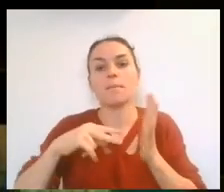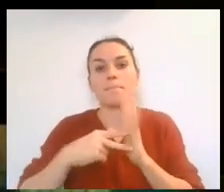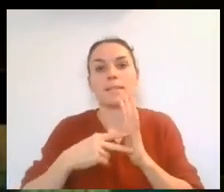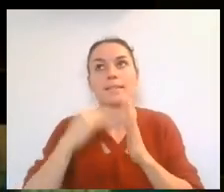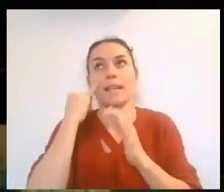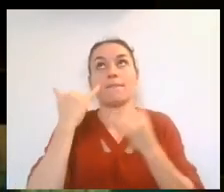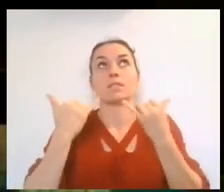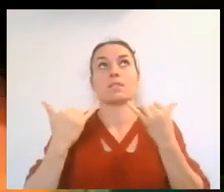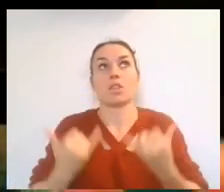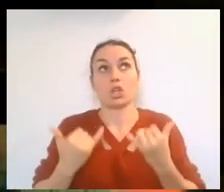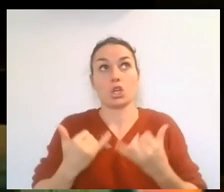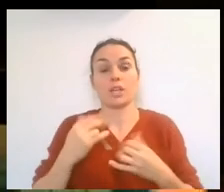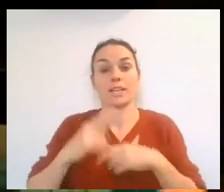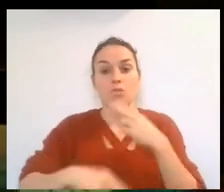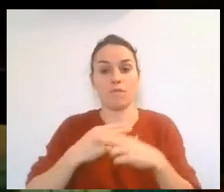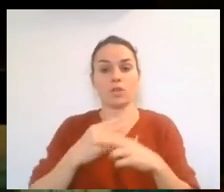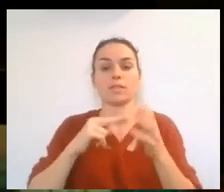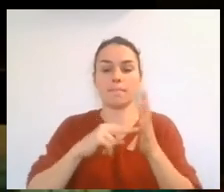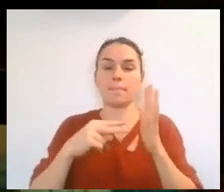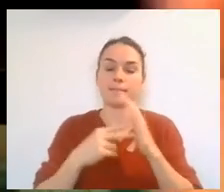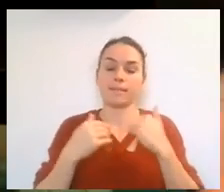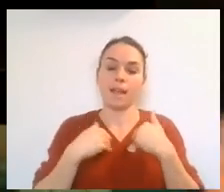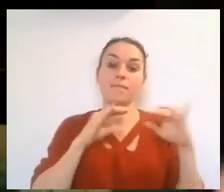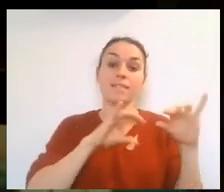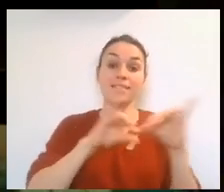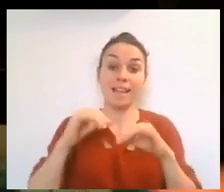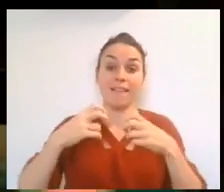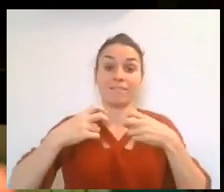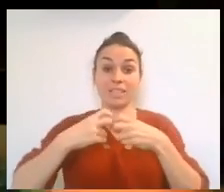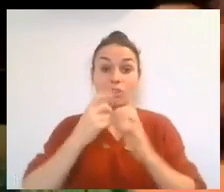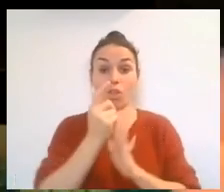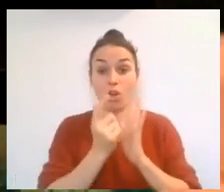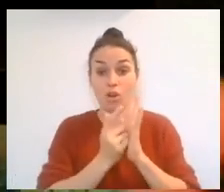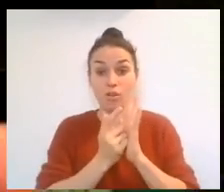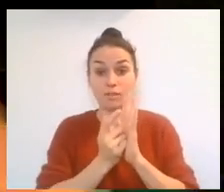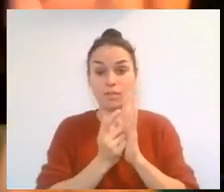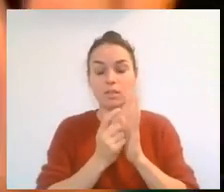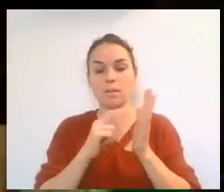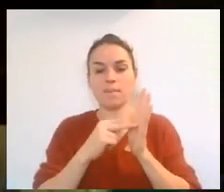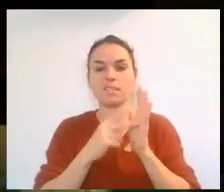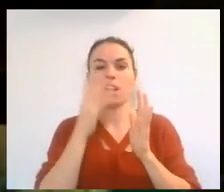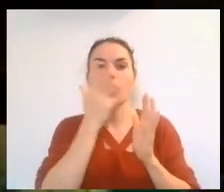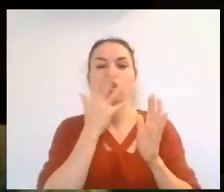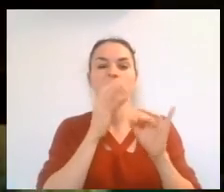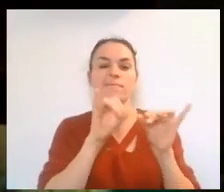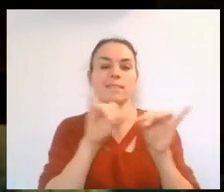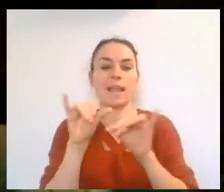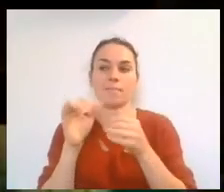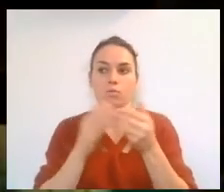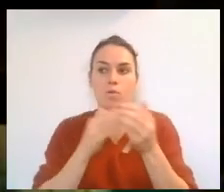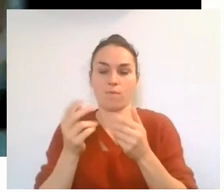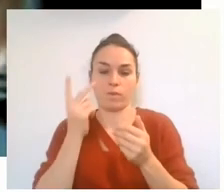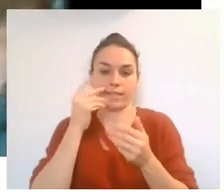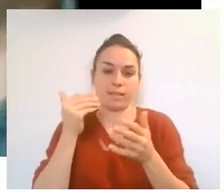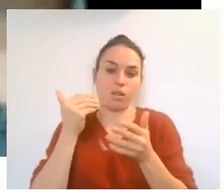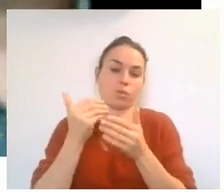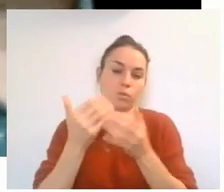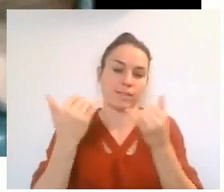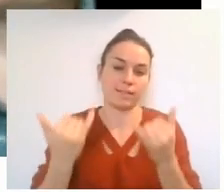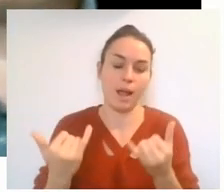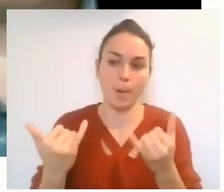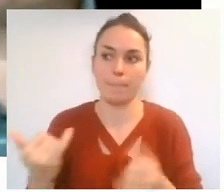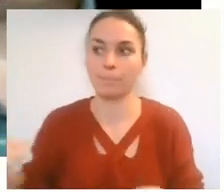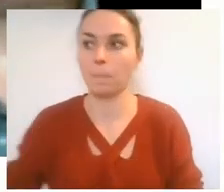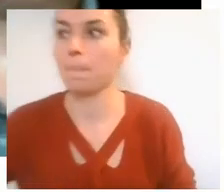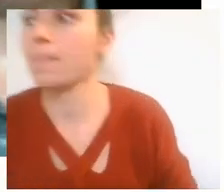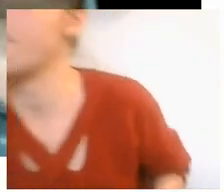current universe, they obey the same physical laws, they're going to look like things that are near us now. Yeah. So